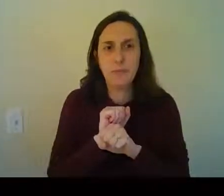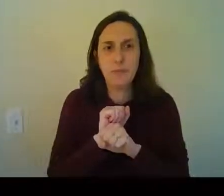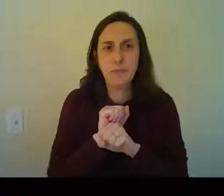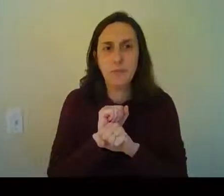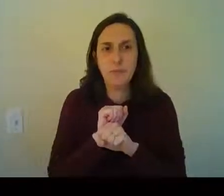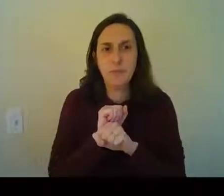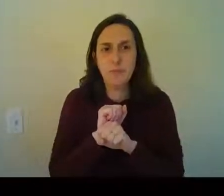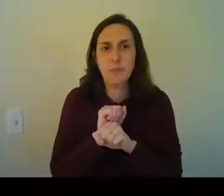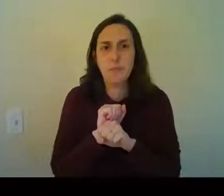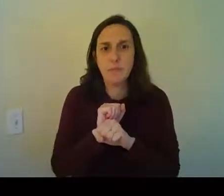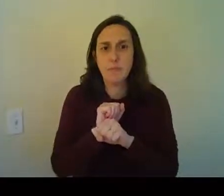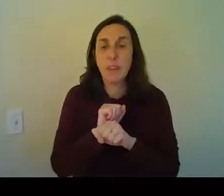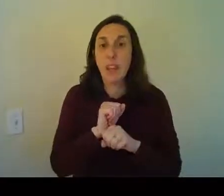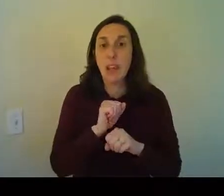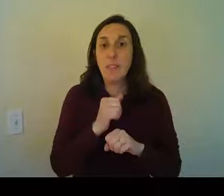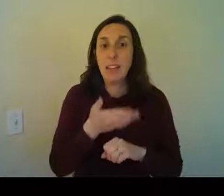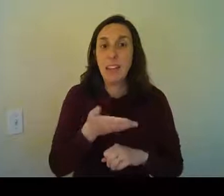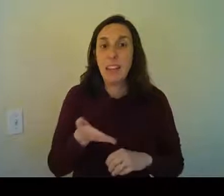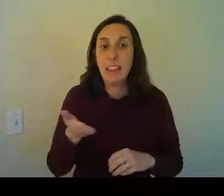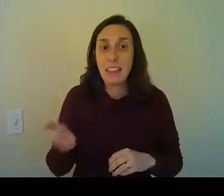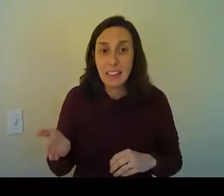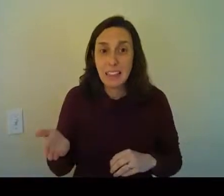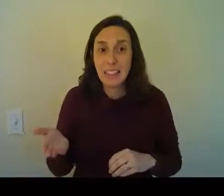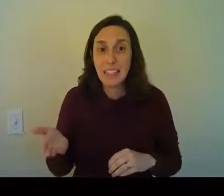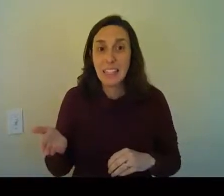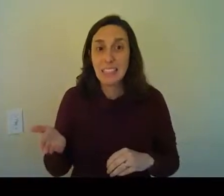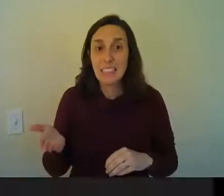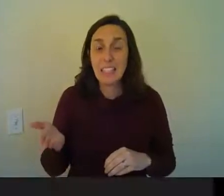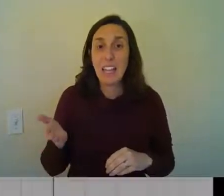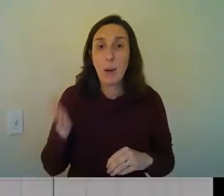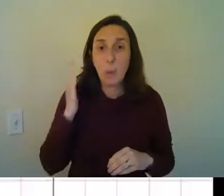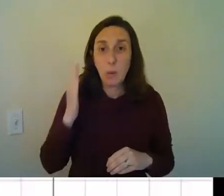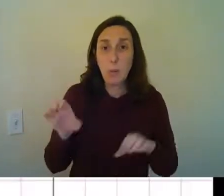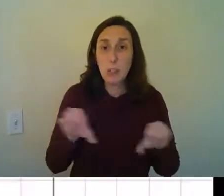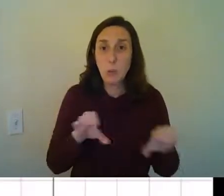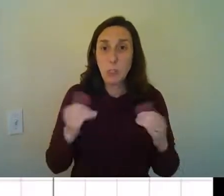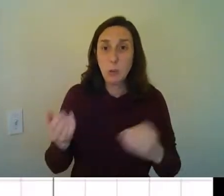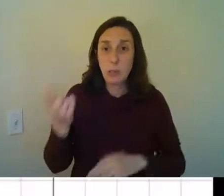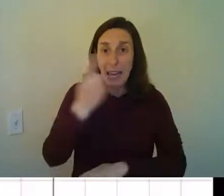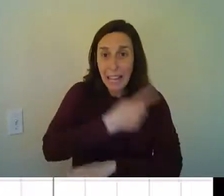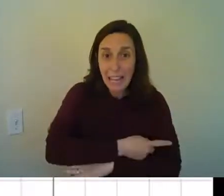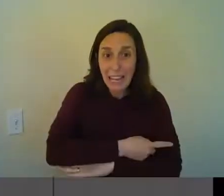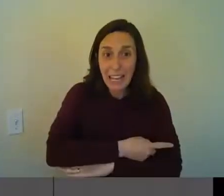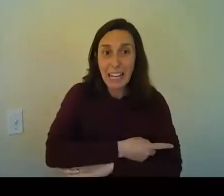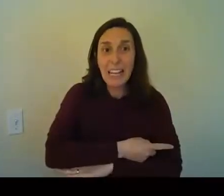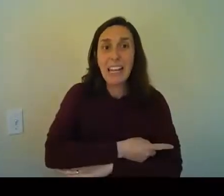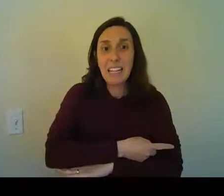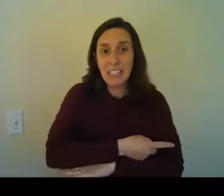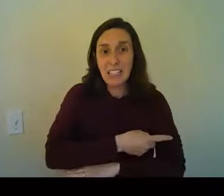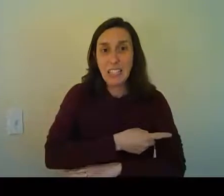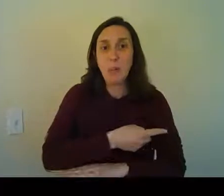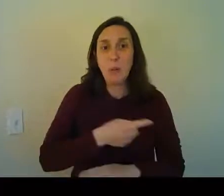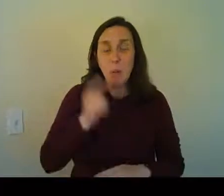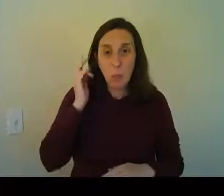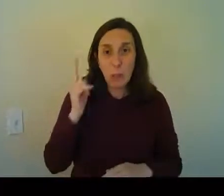is one of the things you're going to see. I hope it opens up well here. Let's see if it does. Yeah. That I go to my graphing utility a